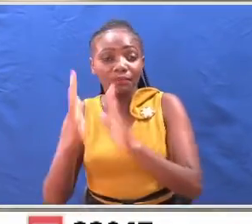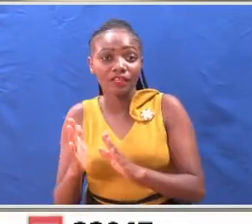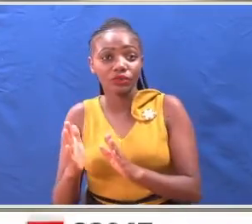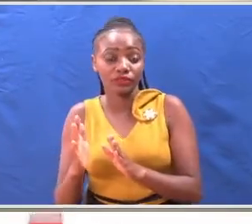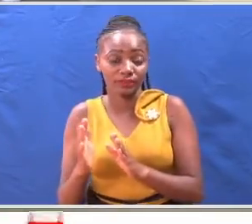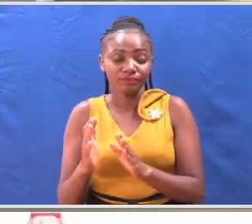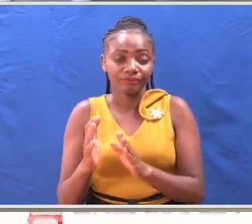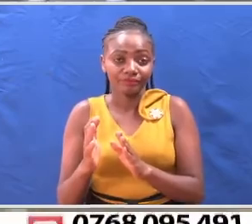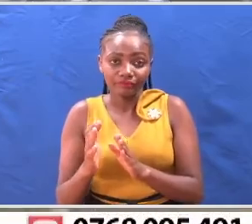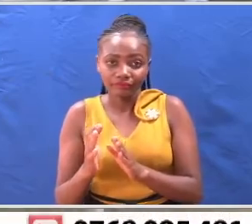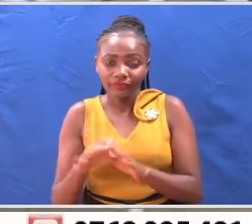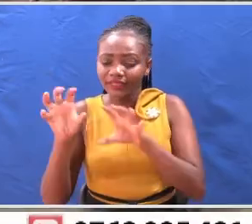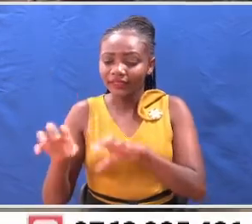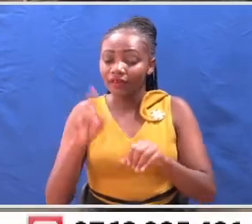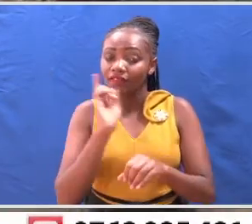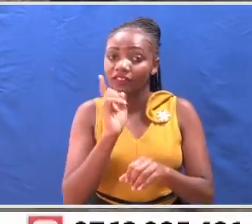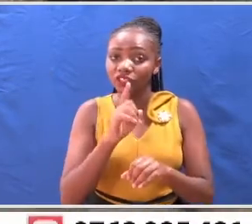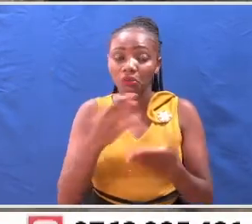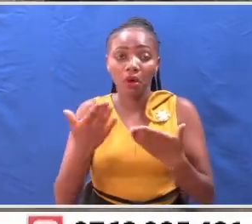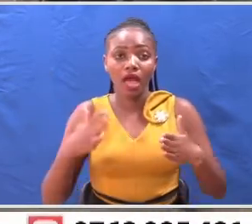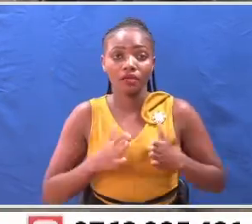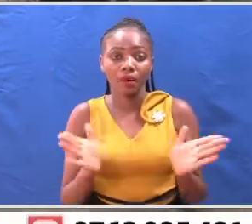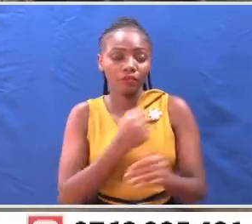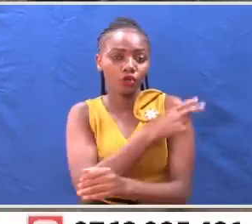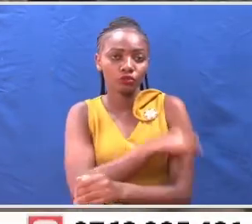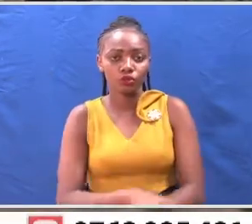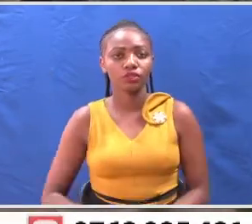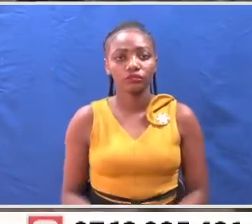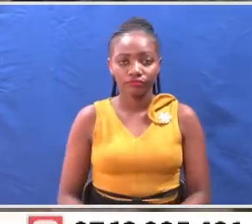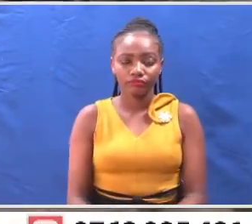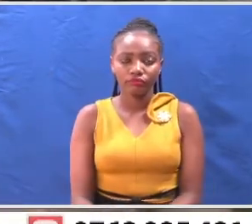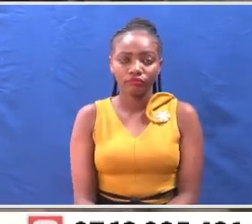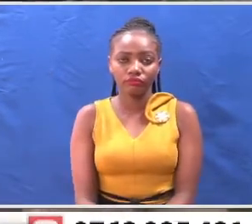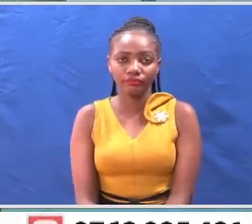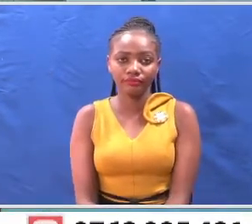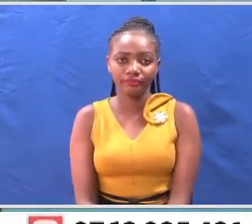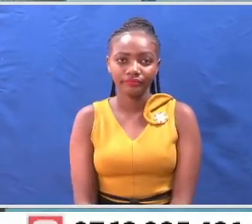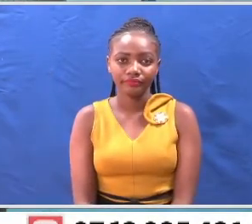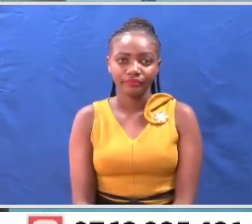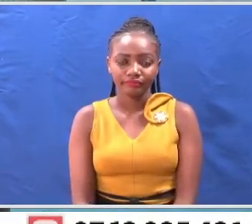suffer the brunt of the ongoing strike. Lynette Gidwa, TV 47.